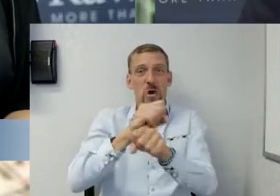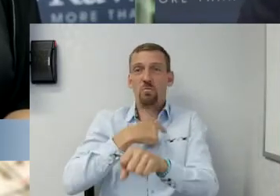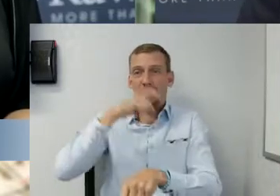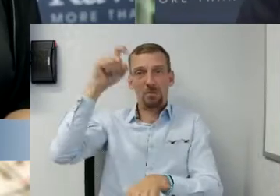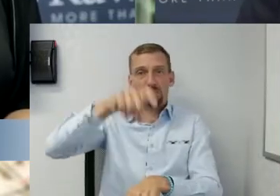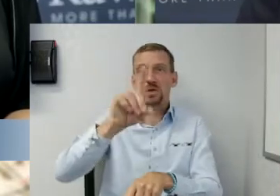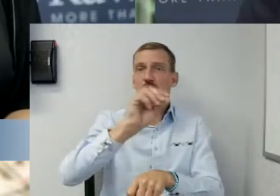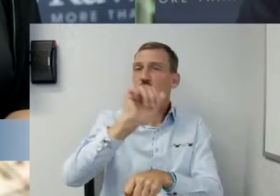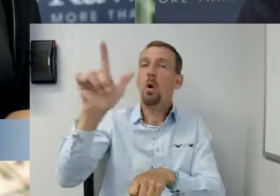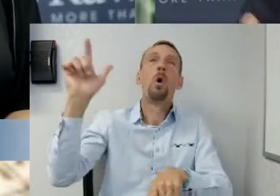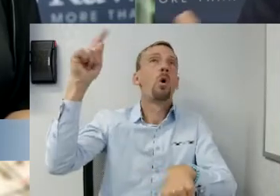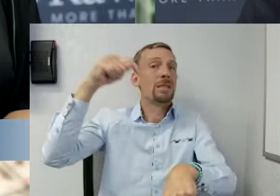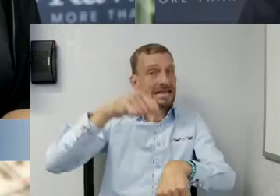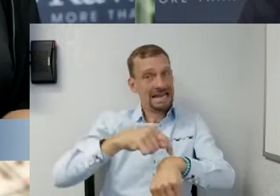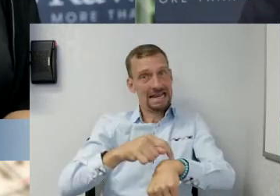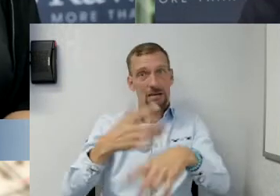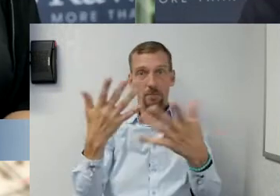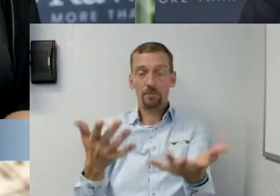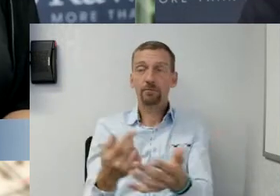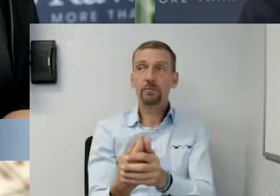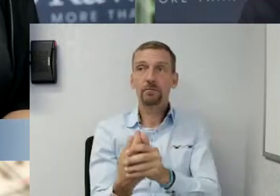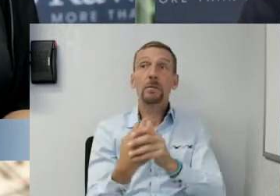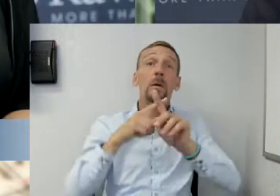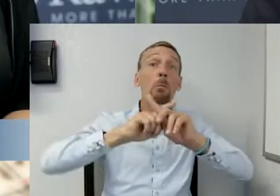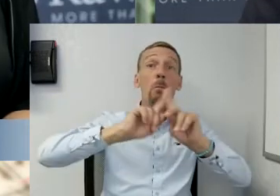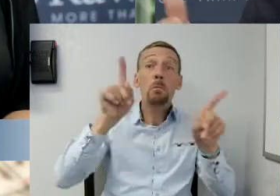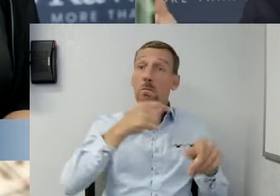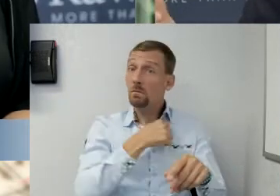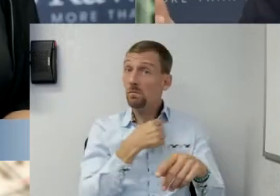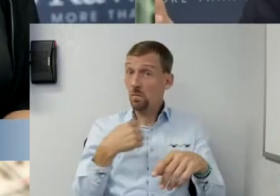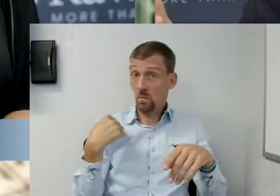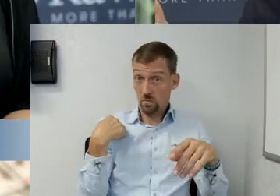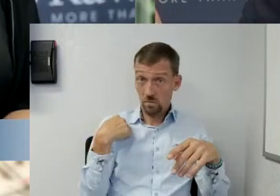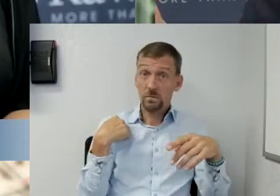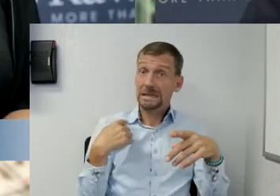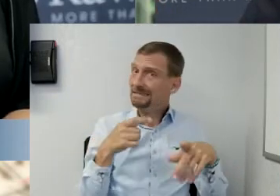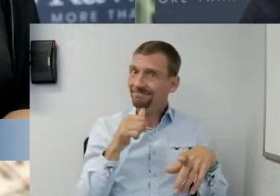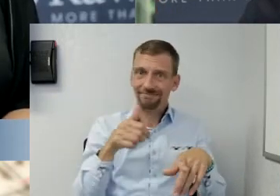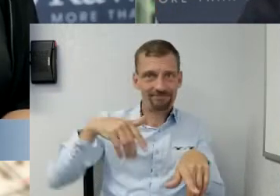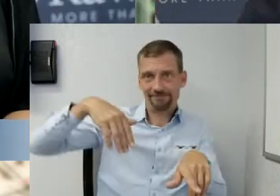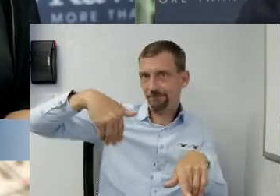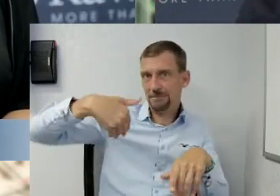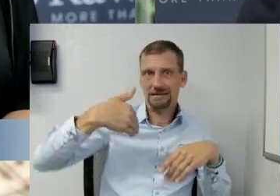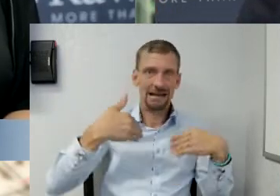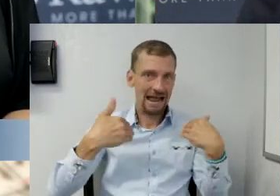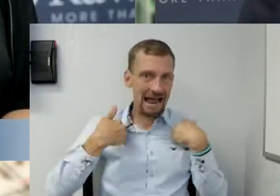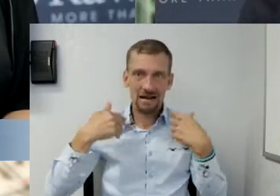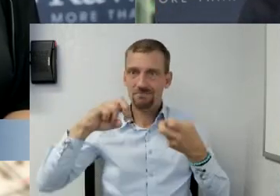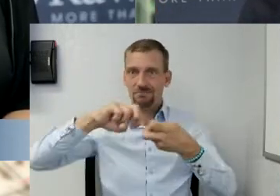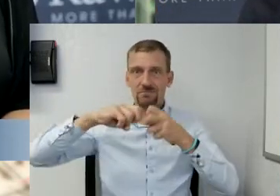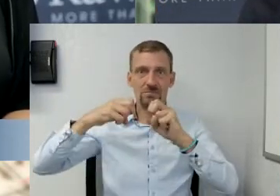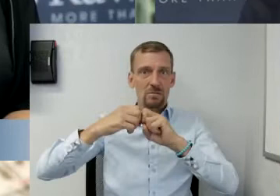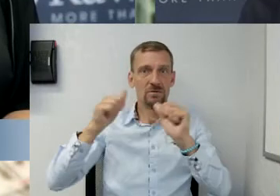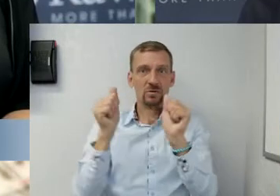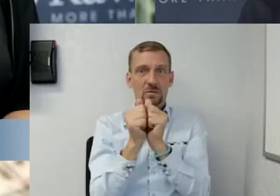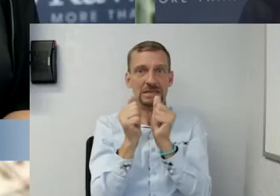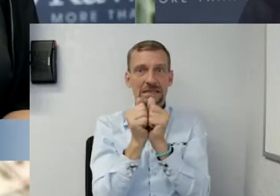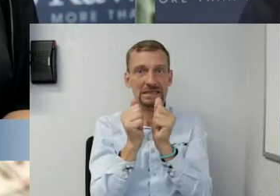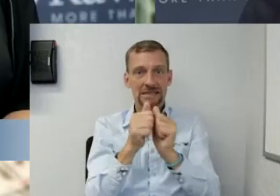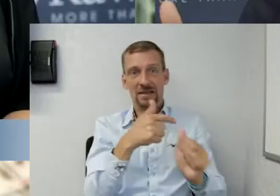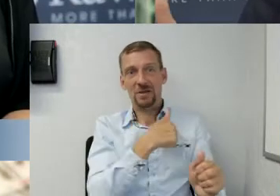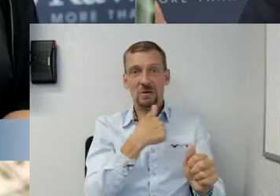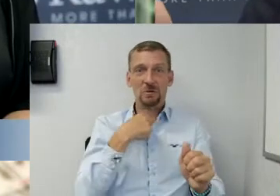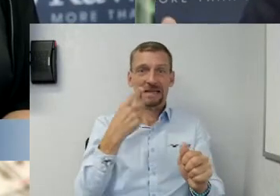do that. So fortunately, we haven't had the violence that